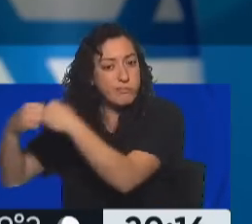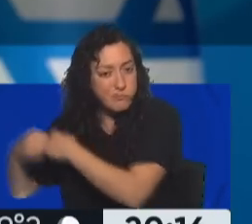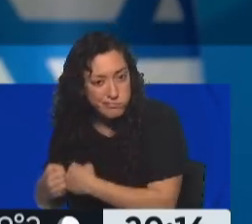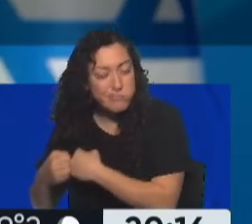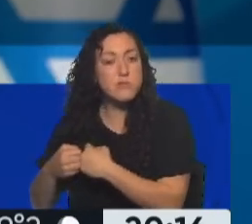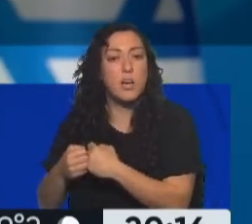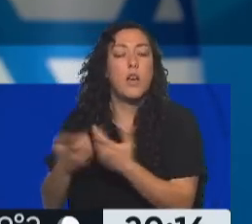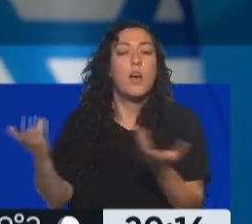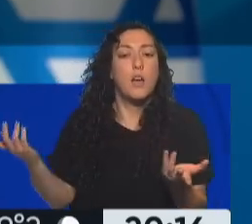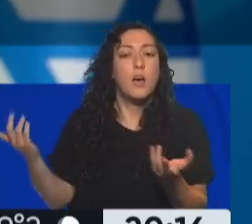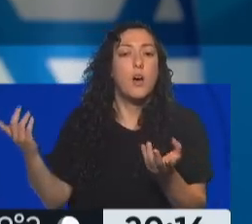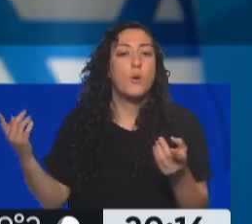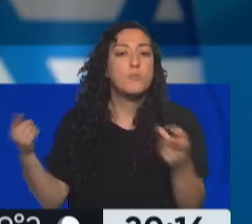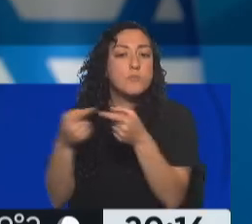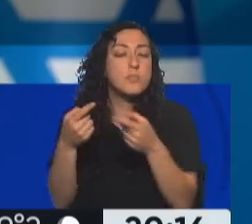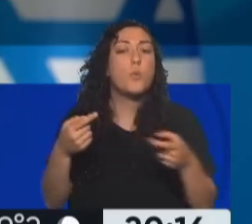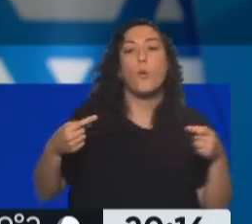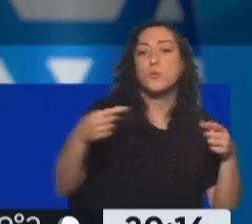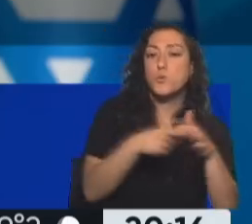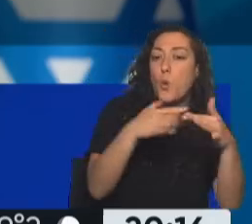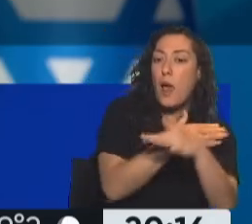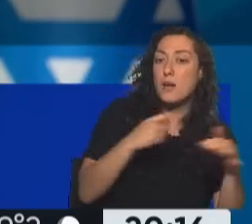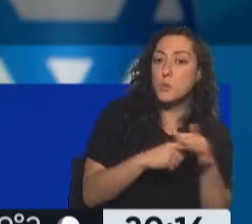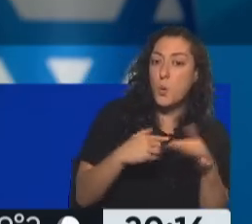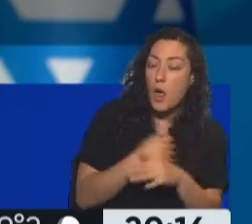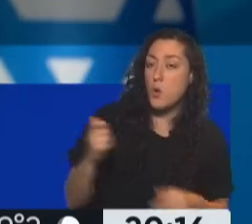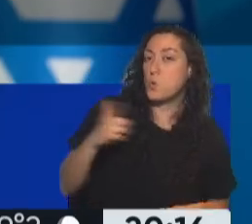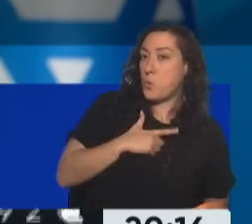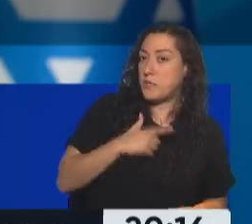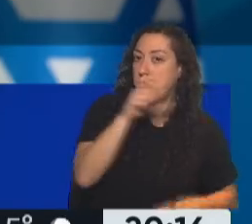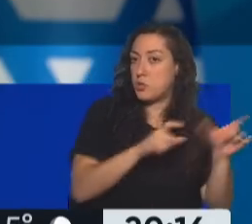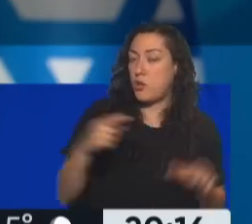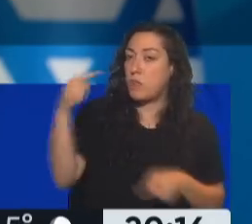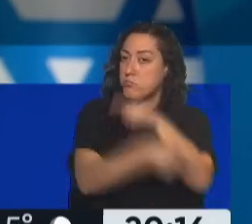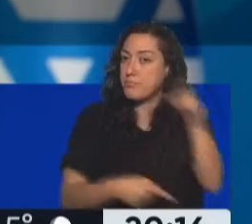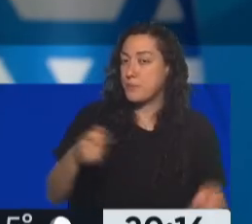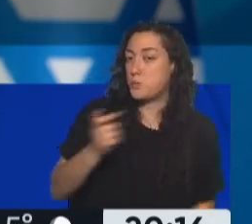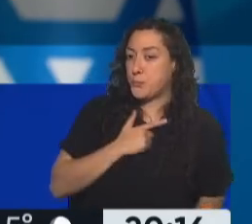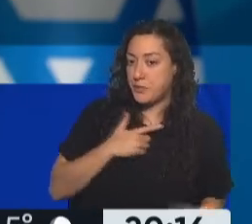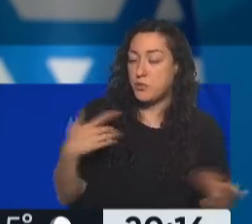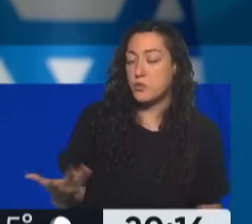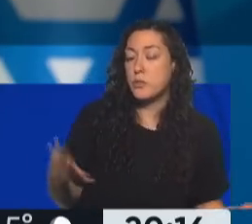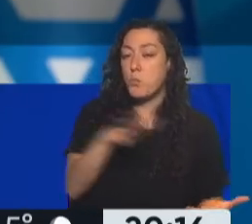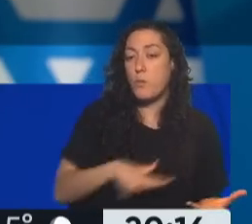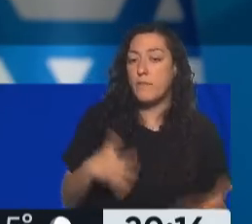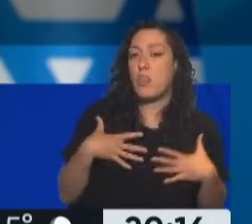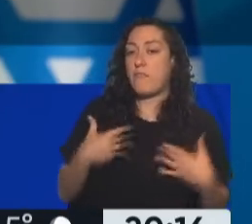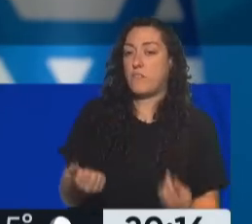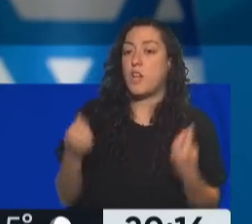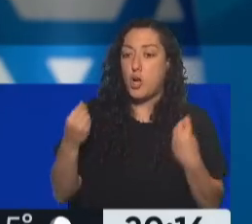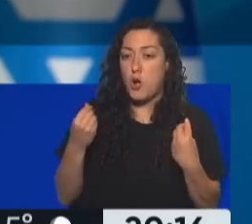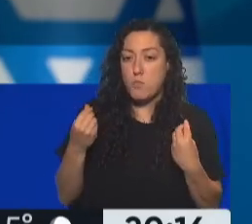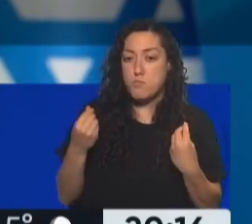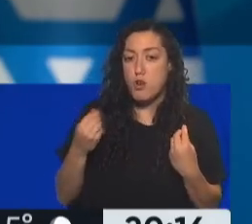are aimed directly at our cities, directly at our citizens. To defend our people against Hezbollah strikes, we must take out